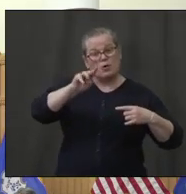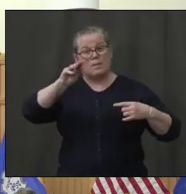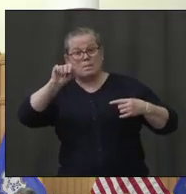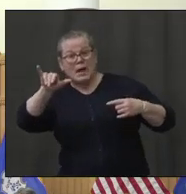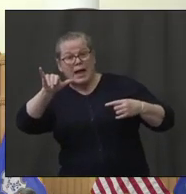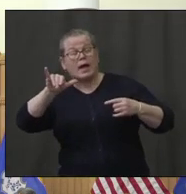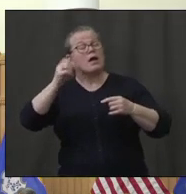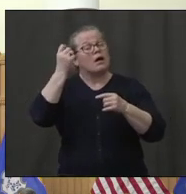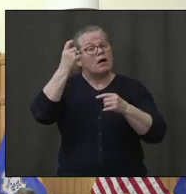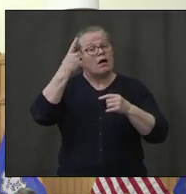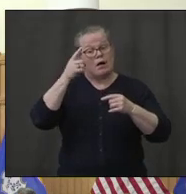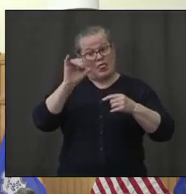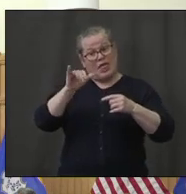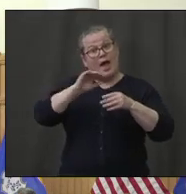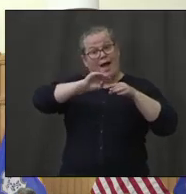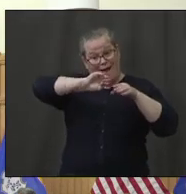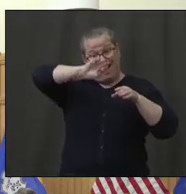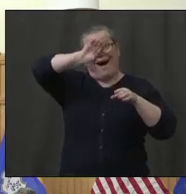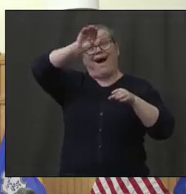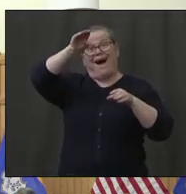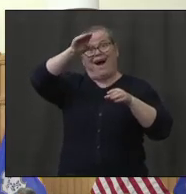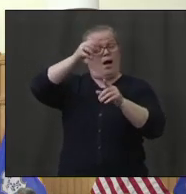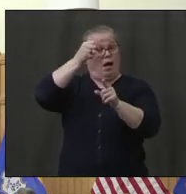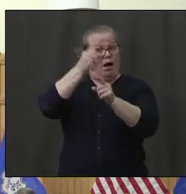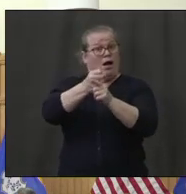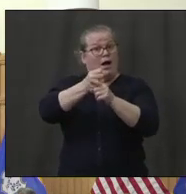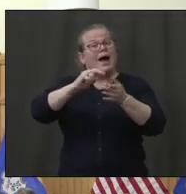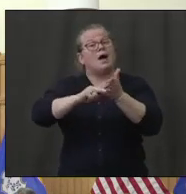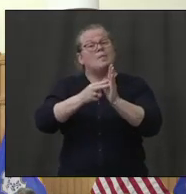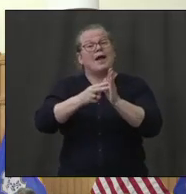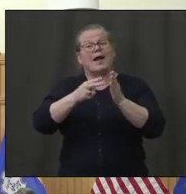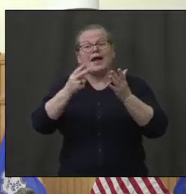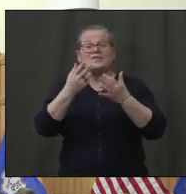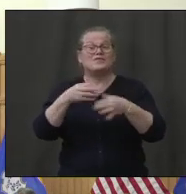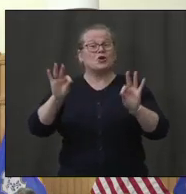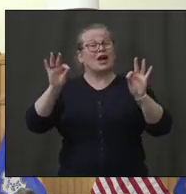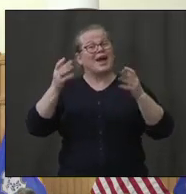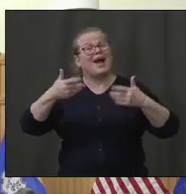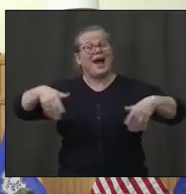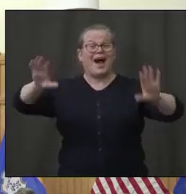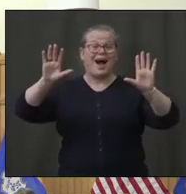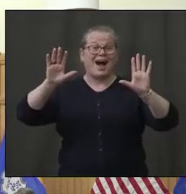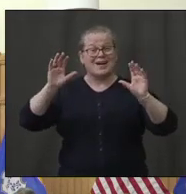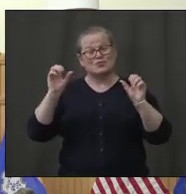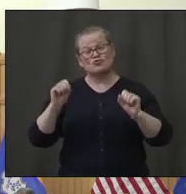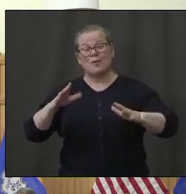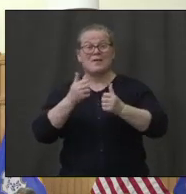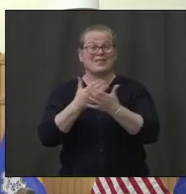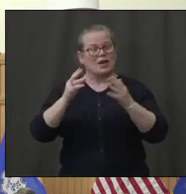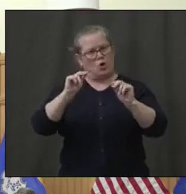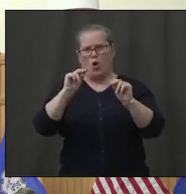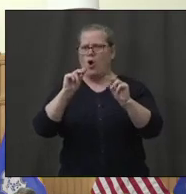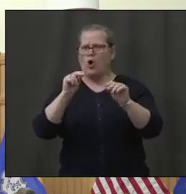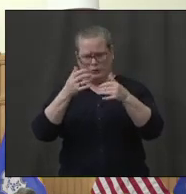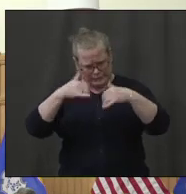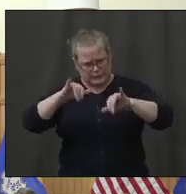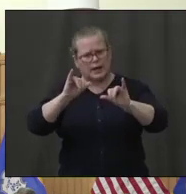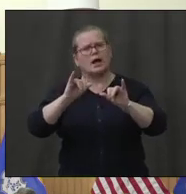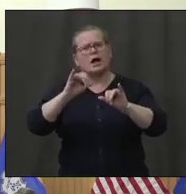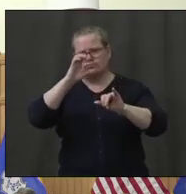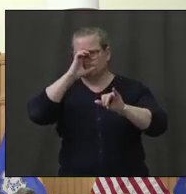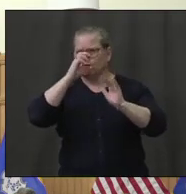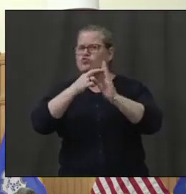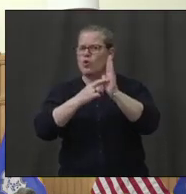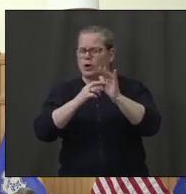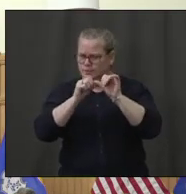assuming also that would mean a peak number of deaths, as well as a peak number of hospitalizations and infections. When would the guidelines start